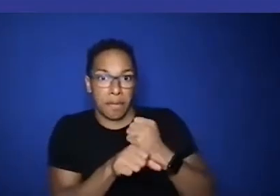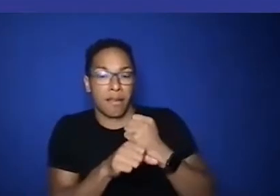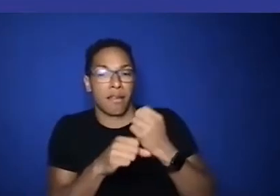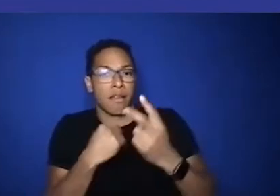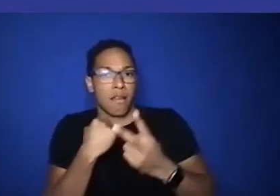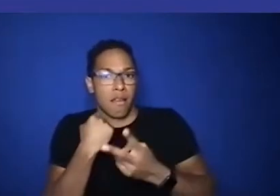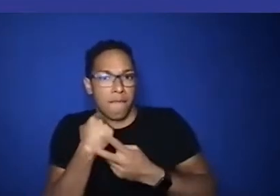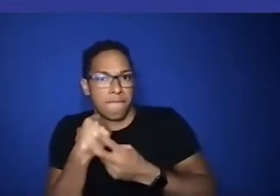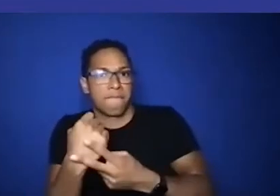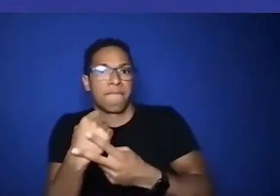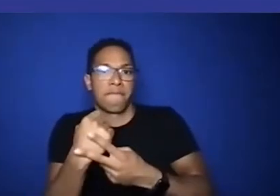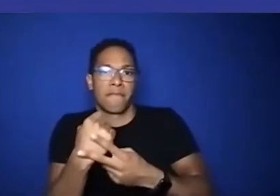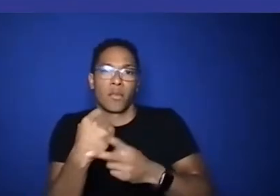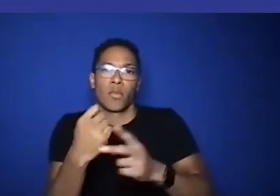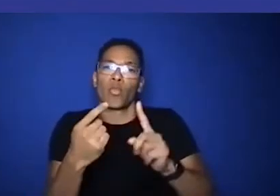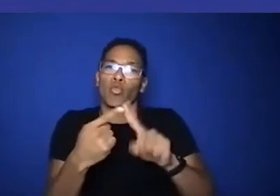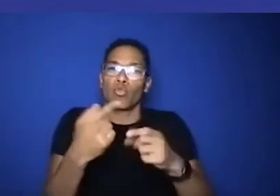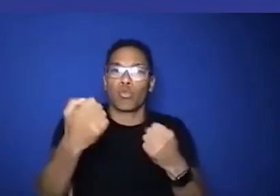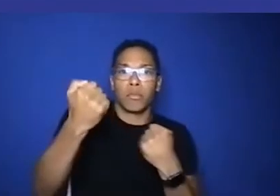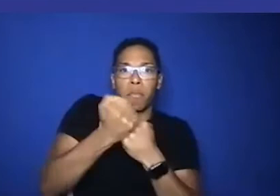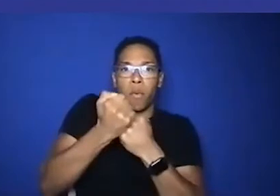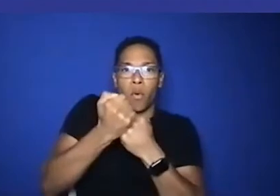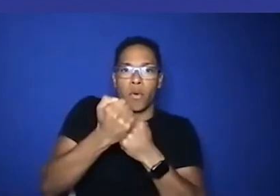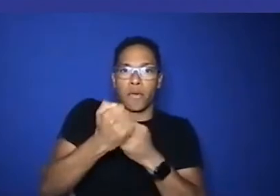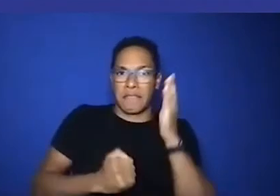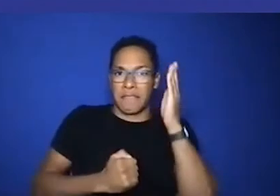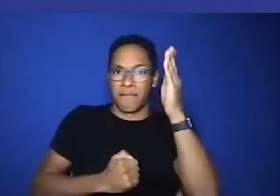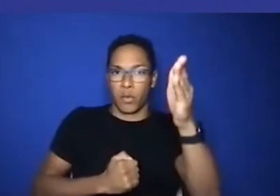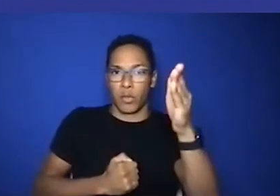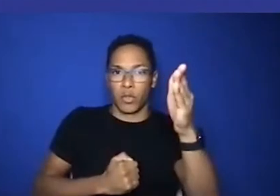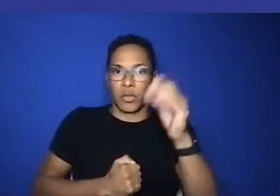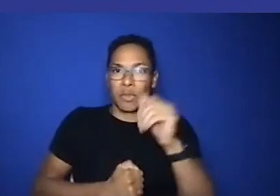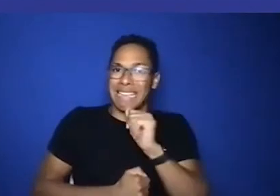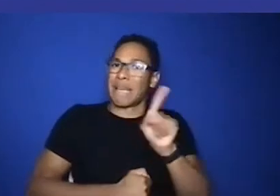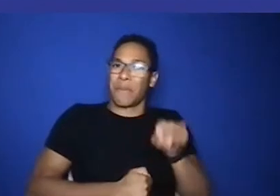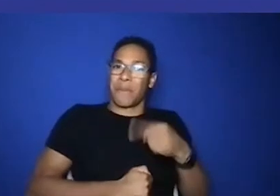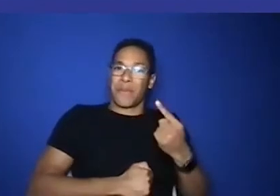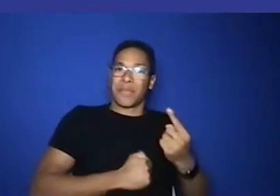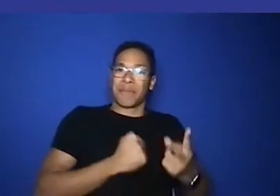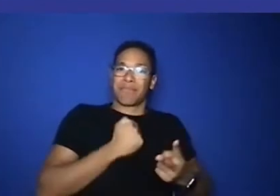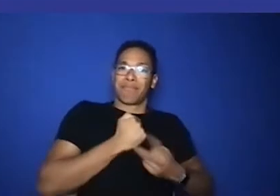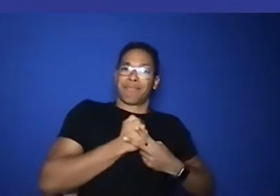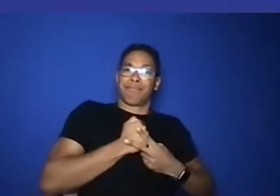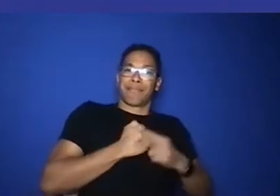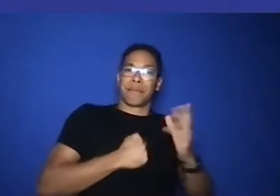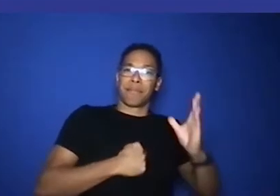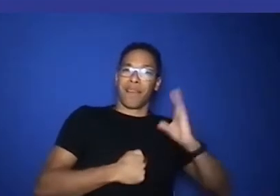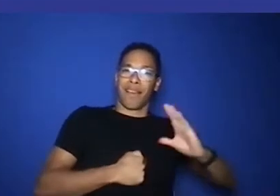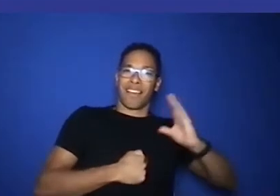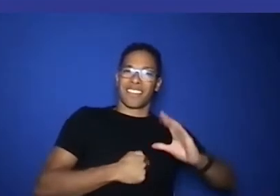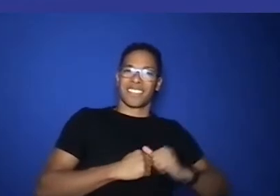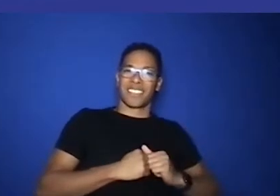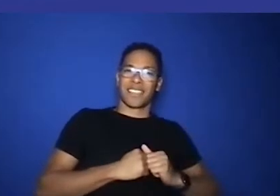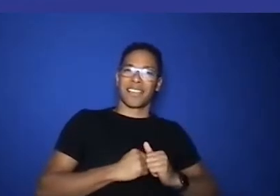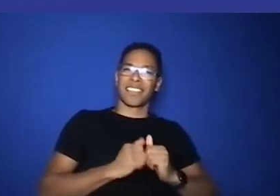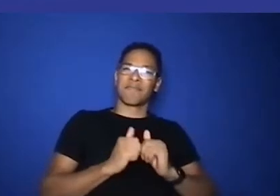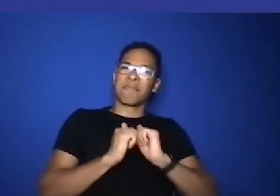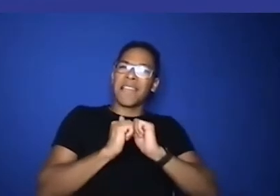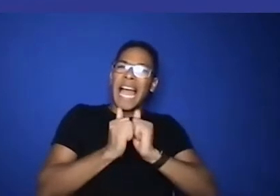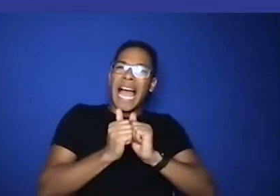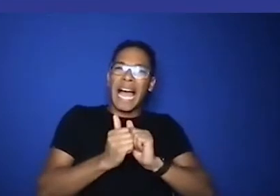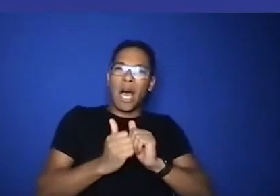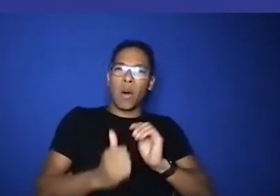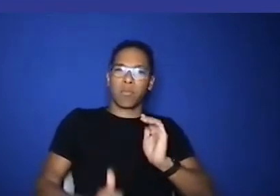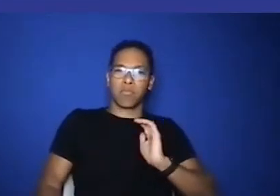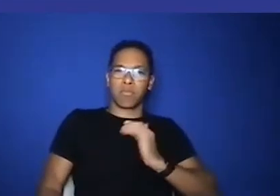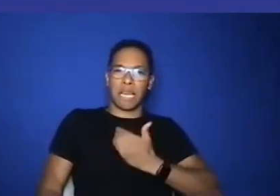support a future and not just preserve a past, how do we not recreate the same kinds of mistakes? What are we doing